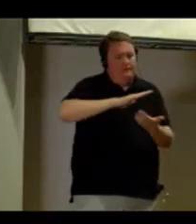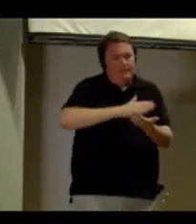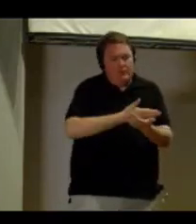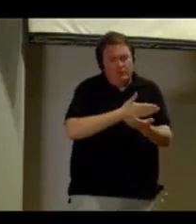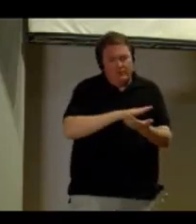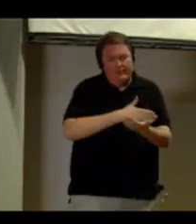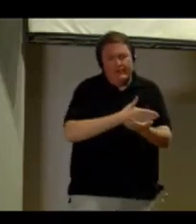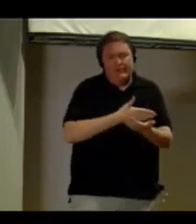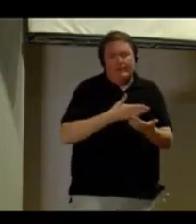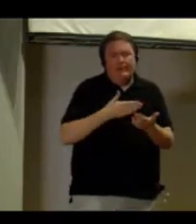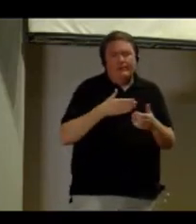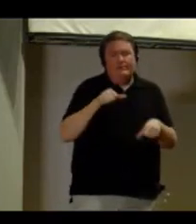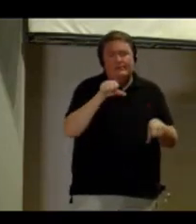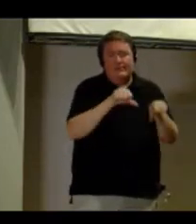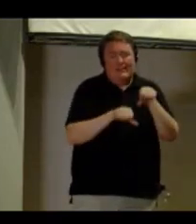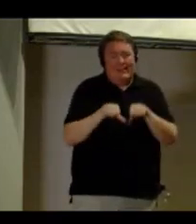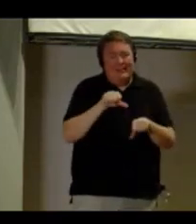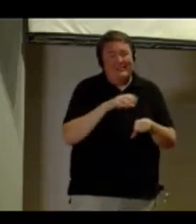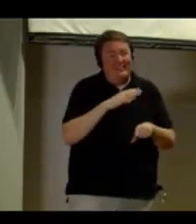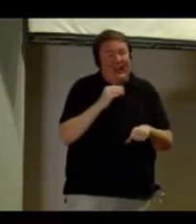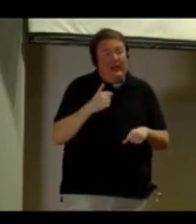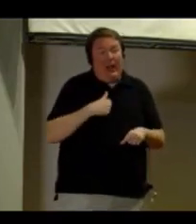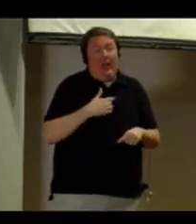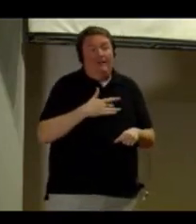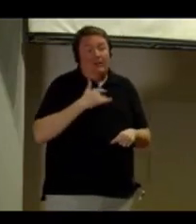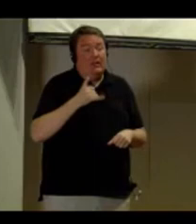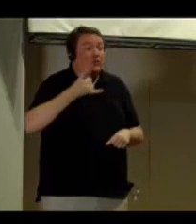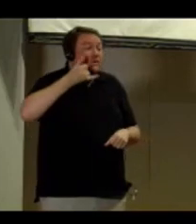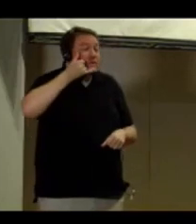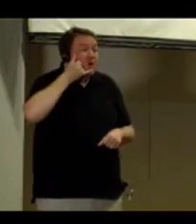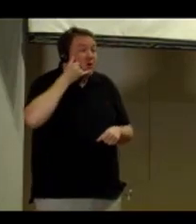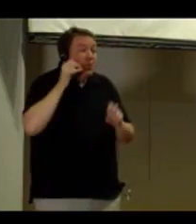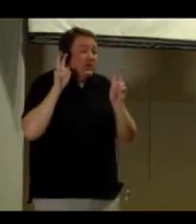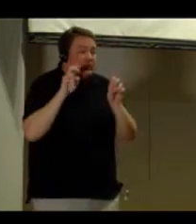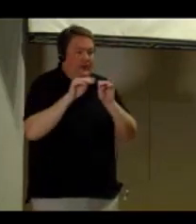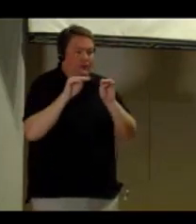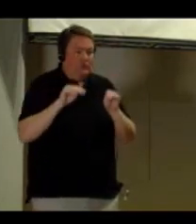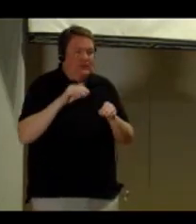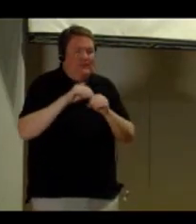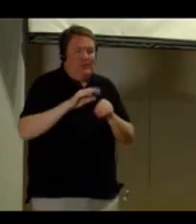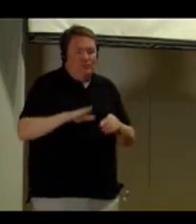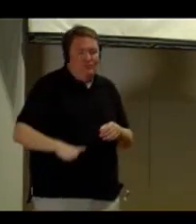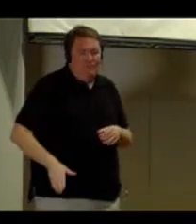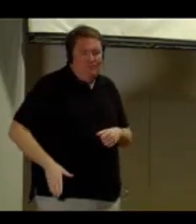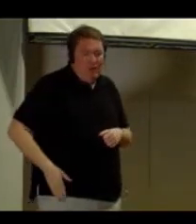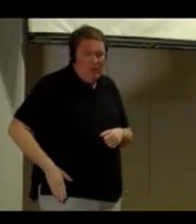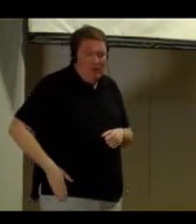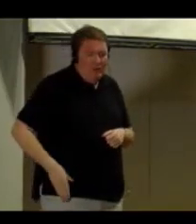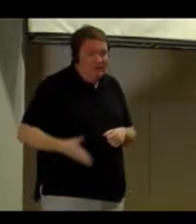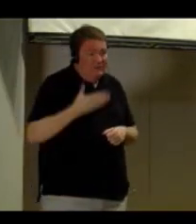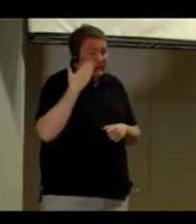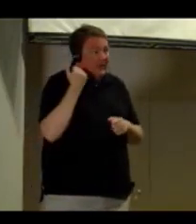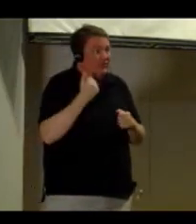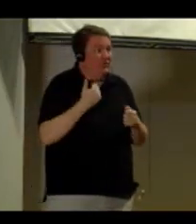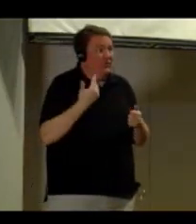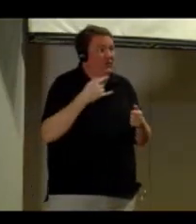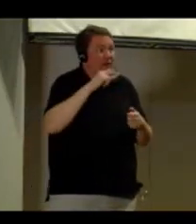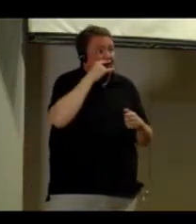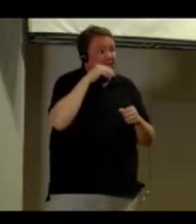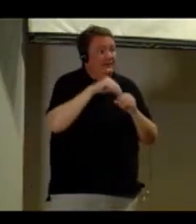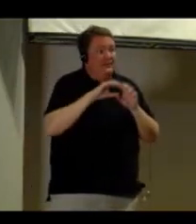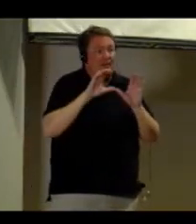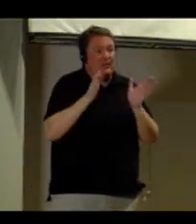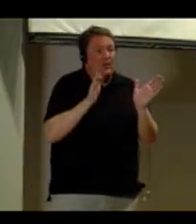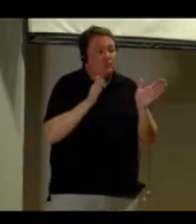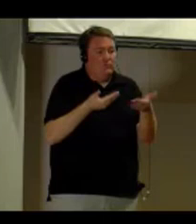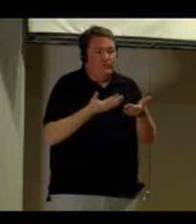pocket is an example. I really hope that there will be some teachers involved, because there are kids in classrooms who want to know more, and the